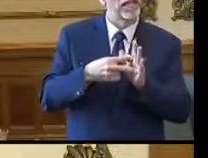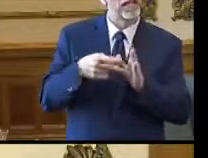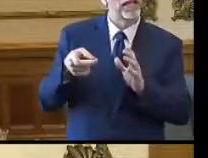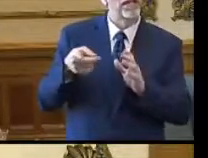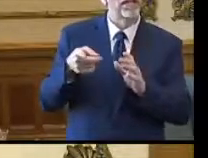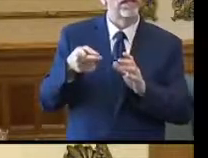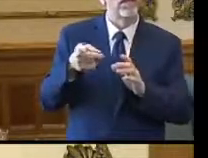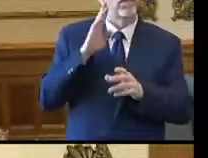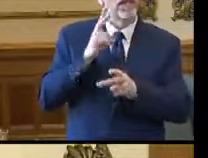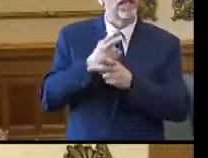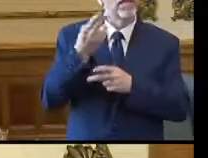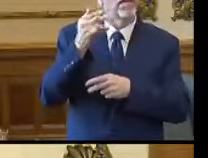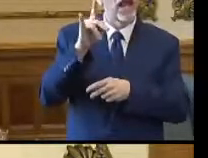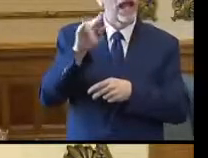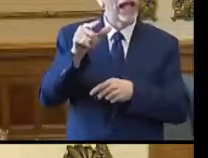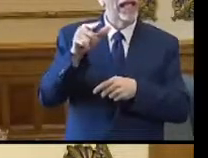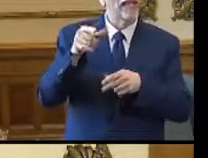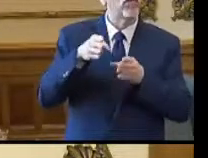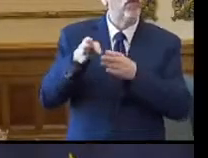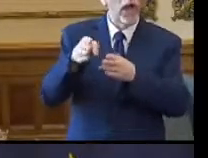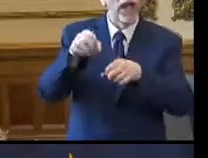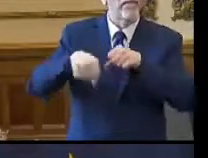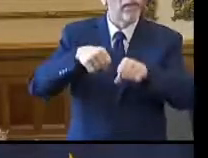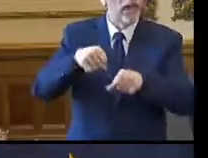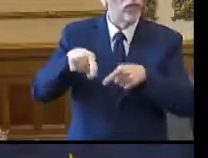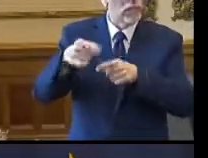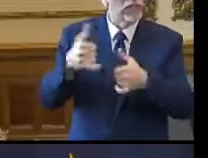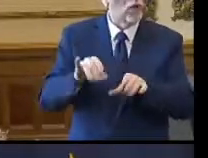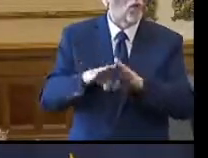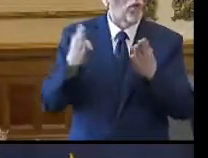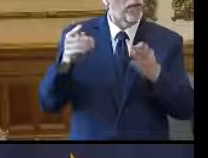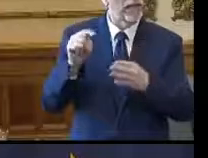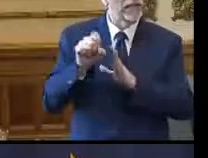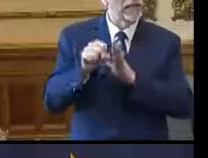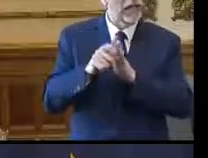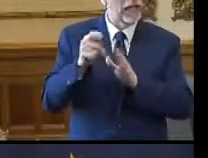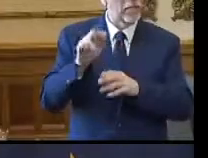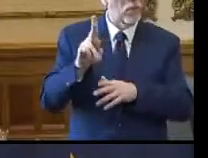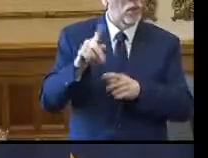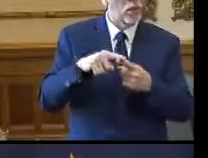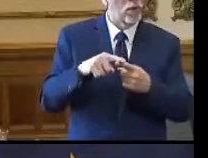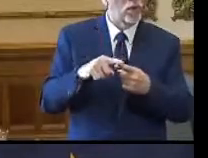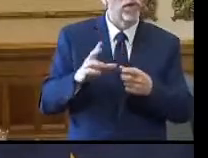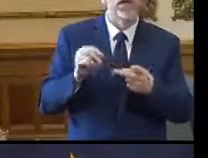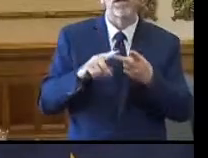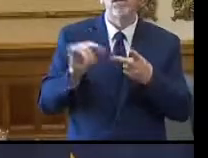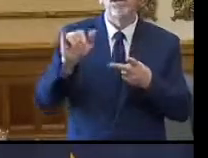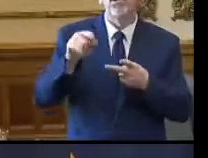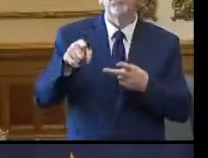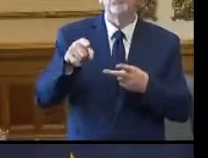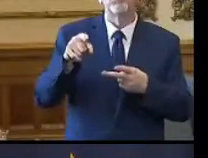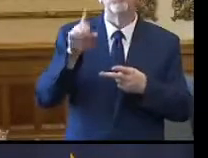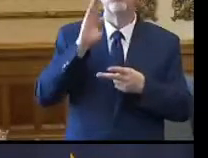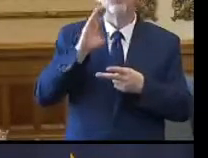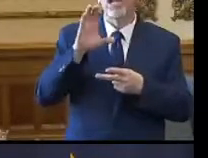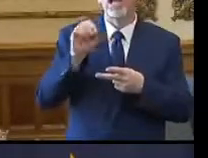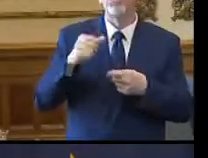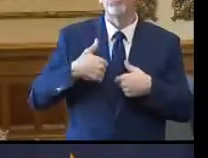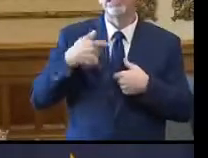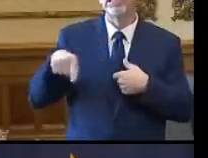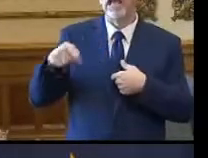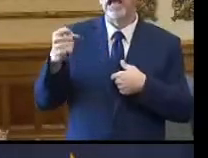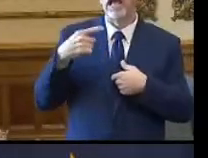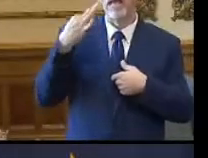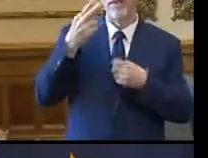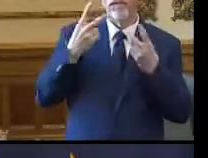you're keeping hiking trails and biking trails open at state properties? And also, Brown County residents are asking if visitors